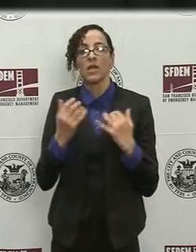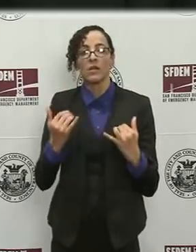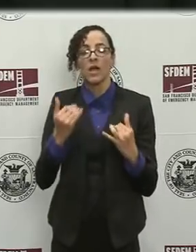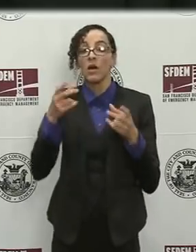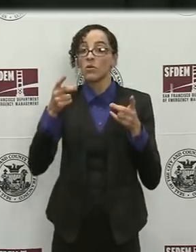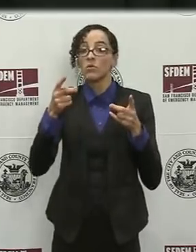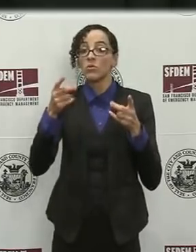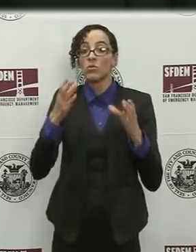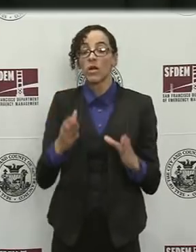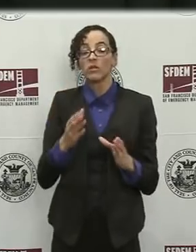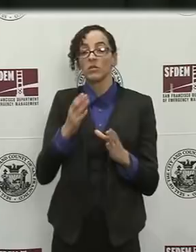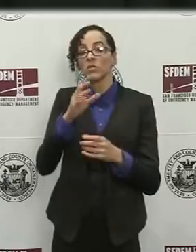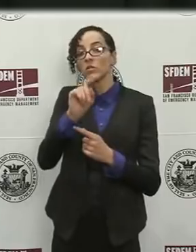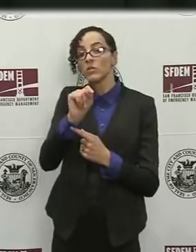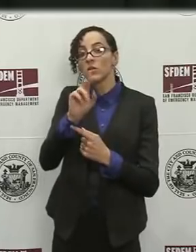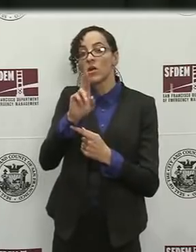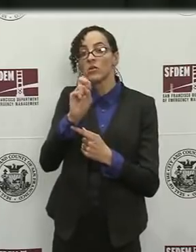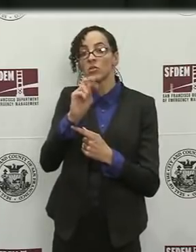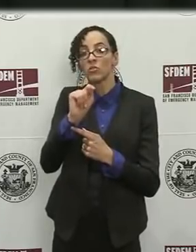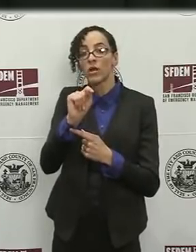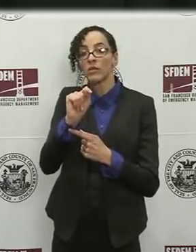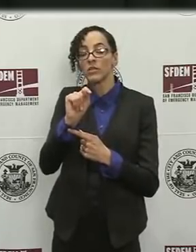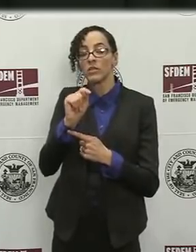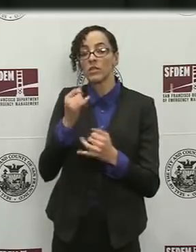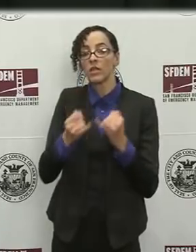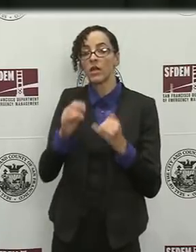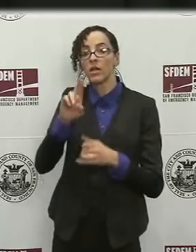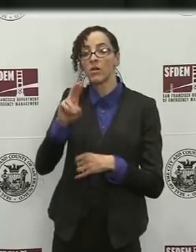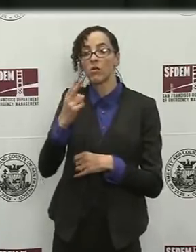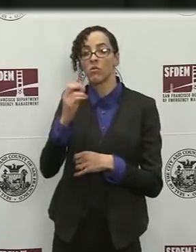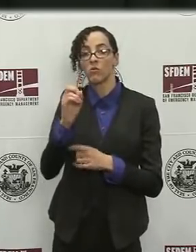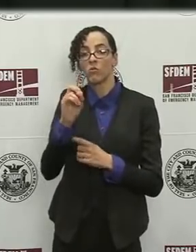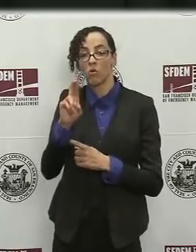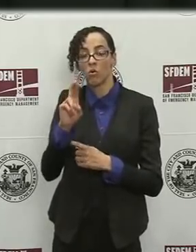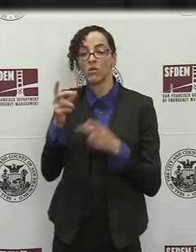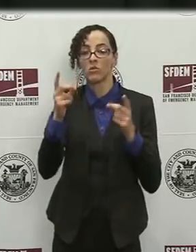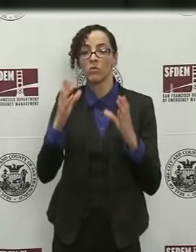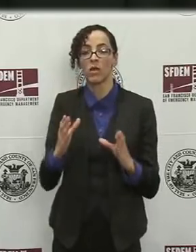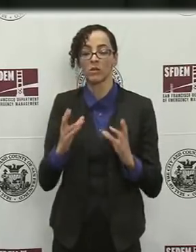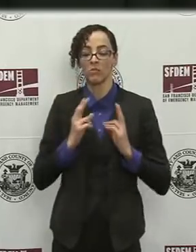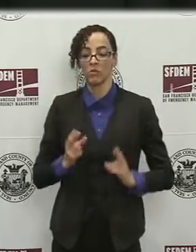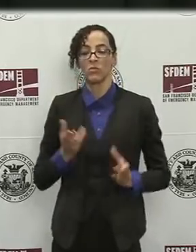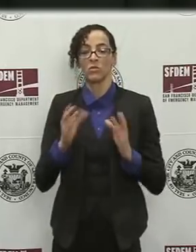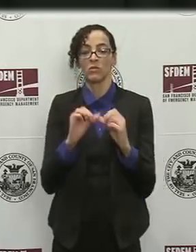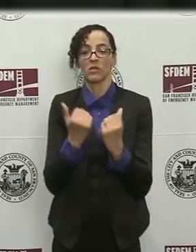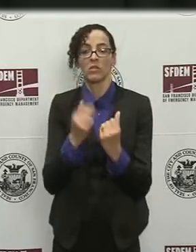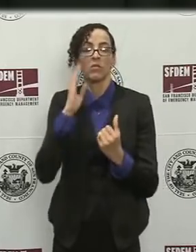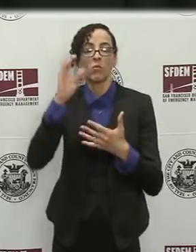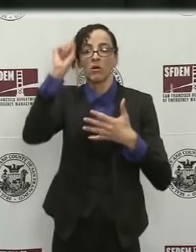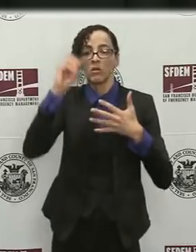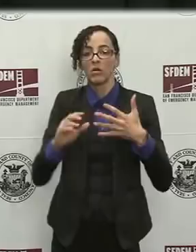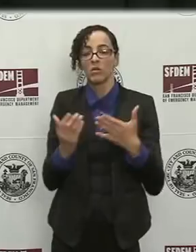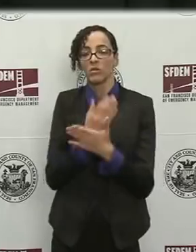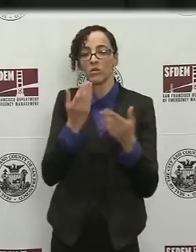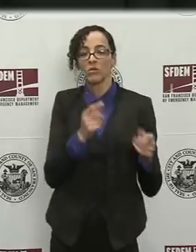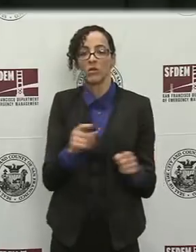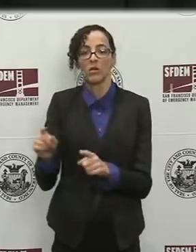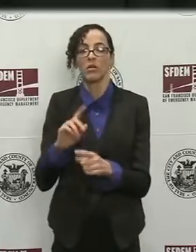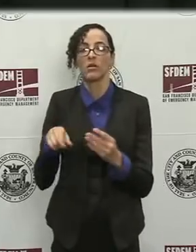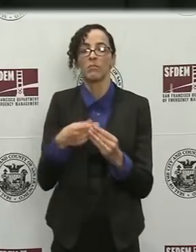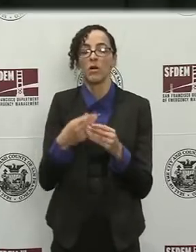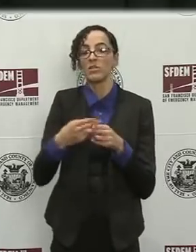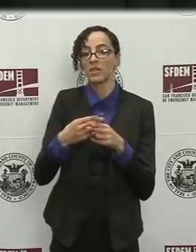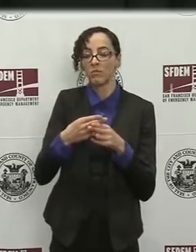will provide an update on another key aspect of supporting our health workers and first responders, temporary housing in hotels to keep